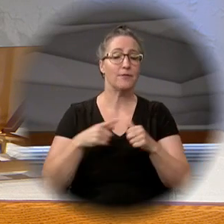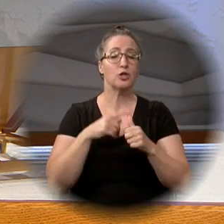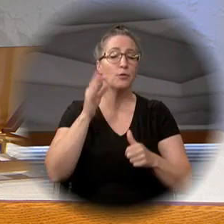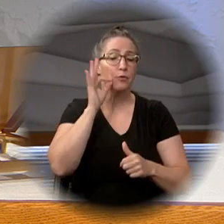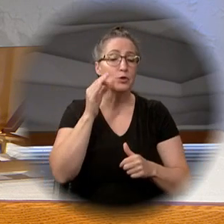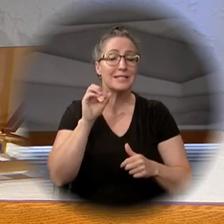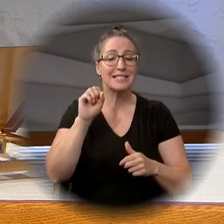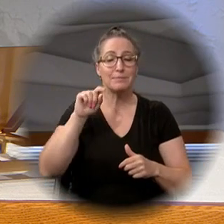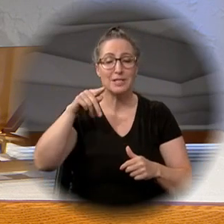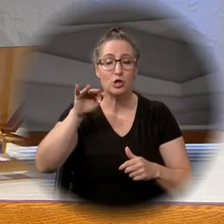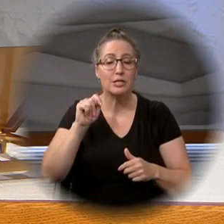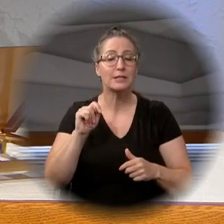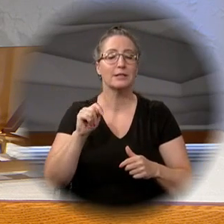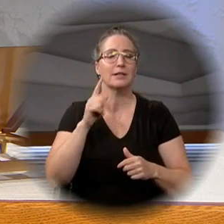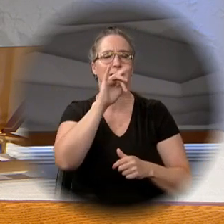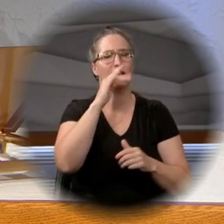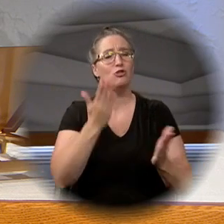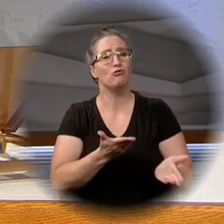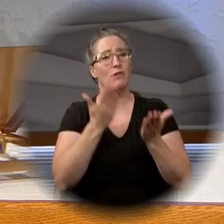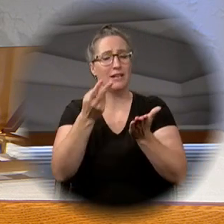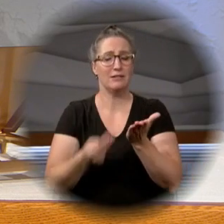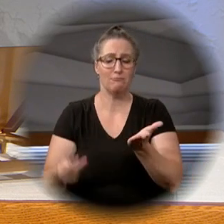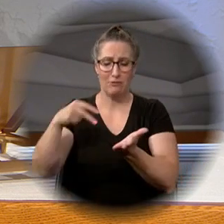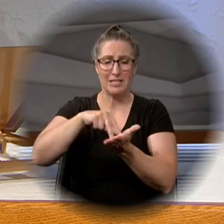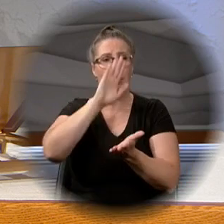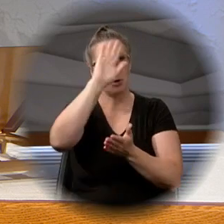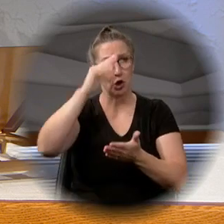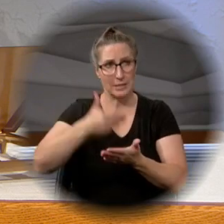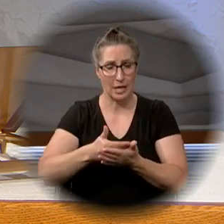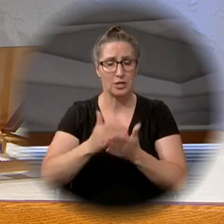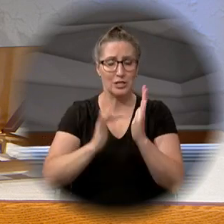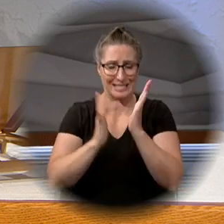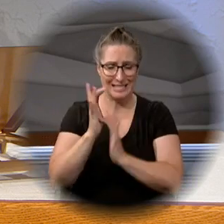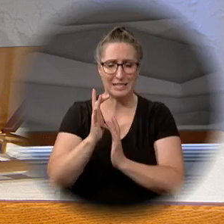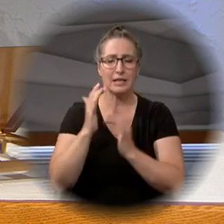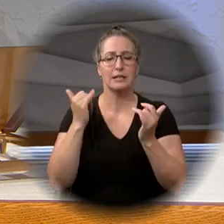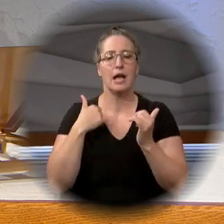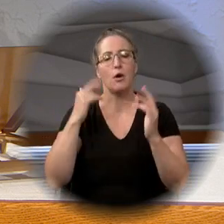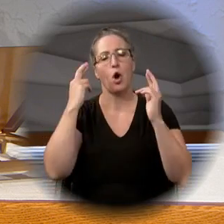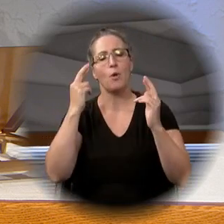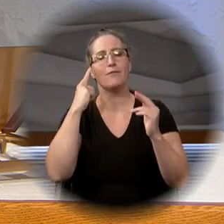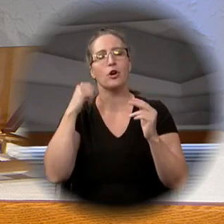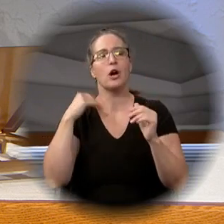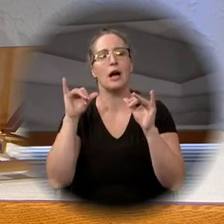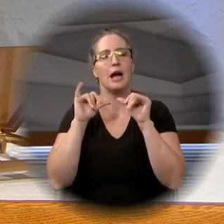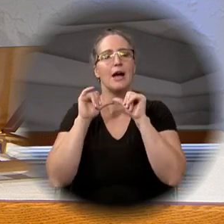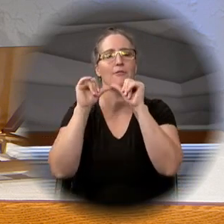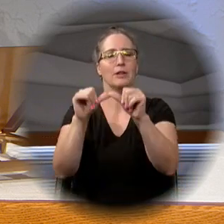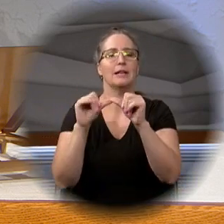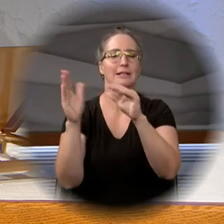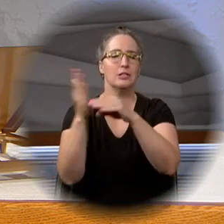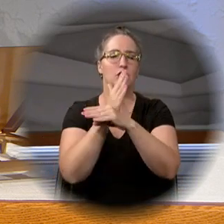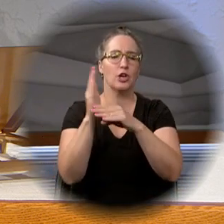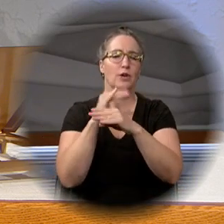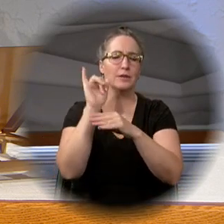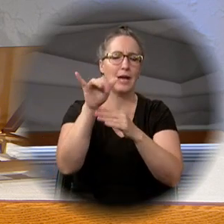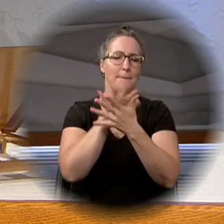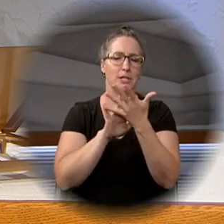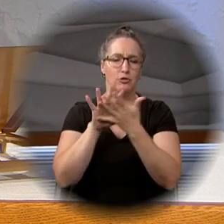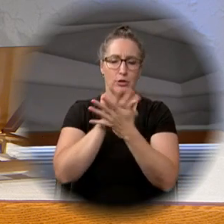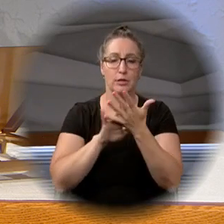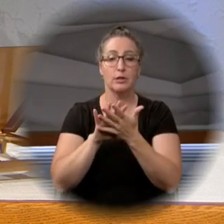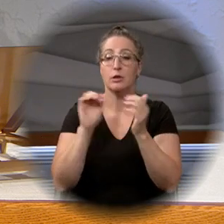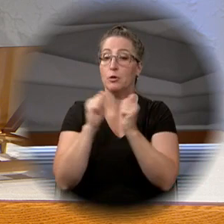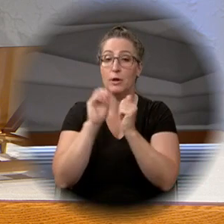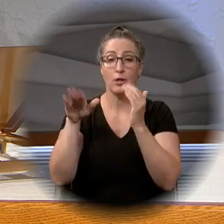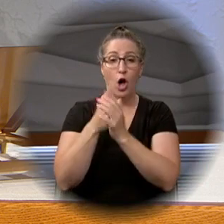Spirit, through whom you raised up Jesus from the dead, we hope for an everlasting share in the Paschal mystery. So